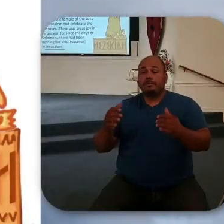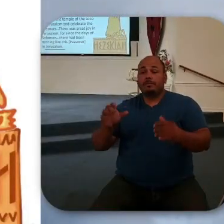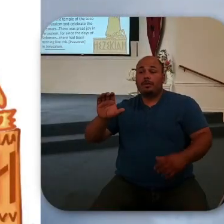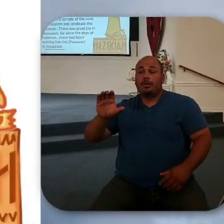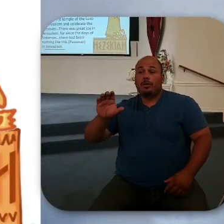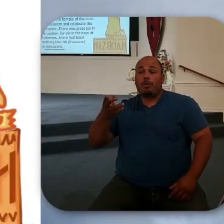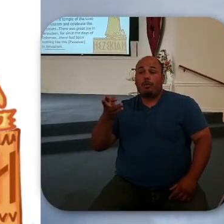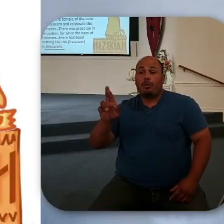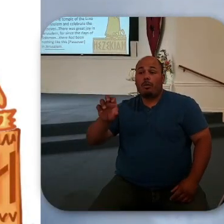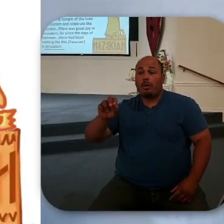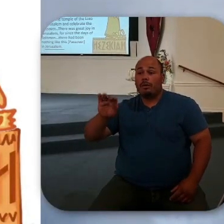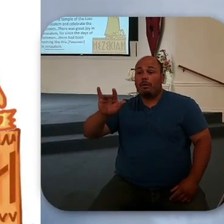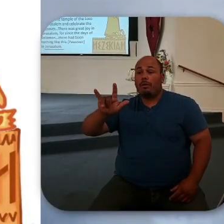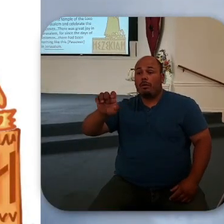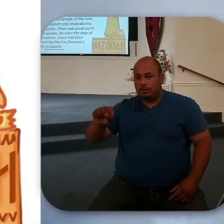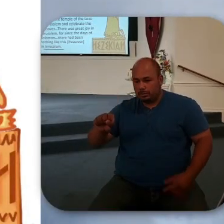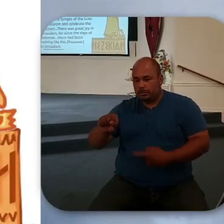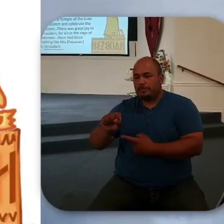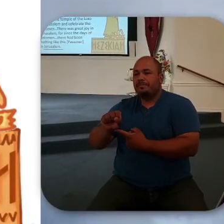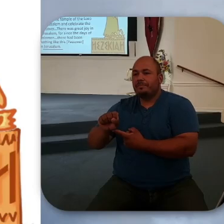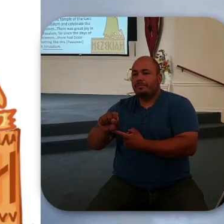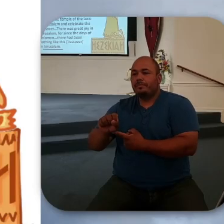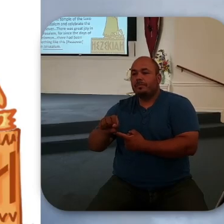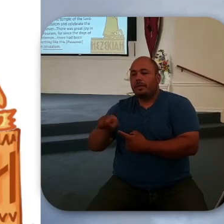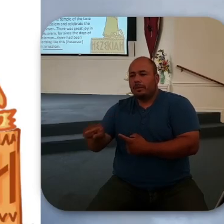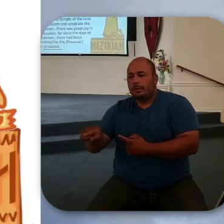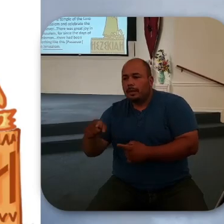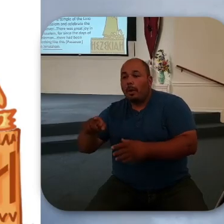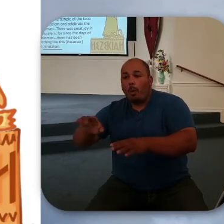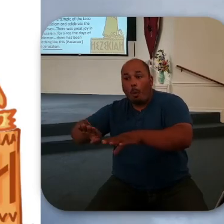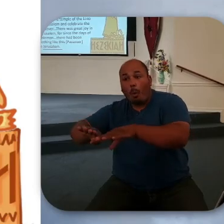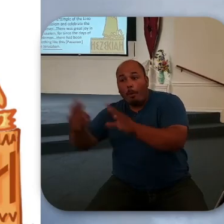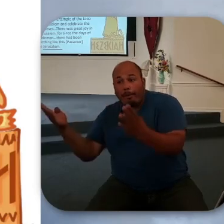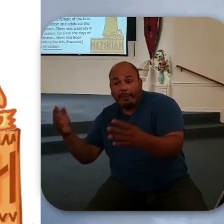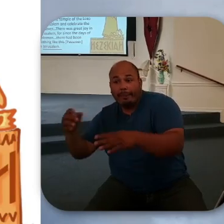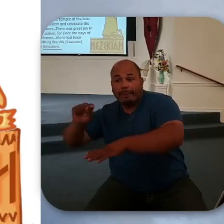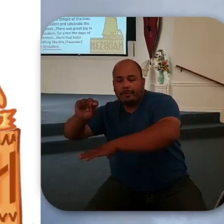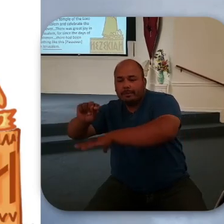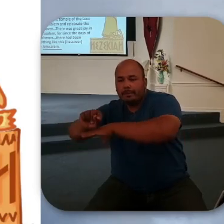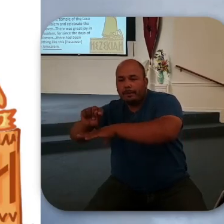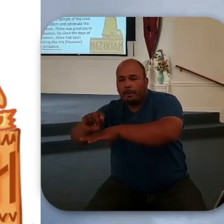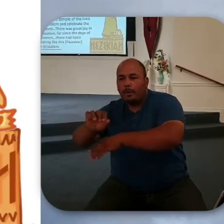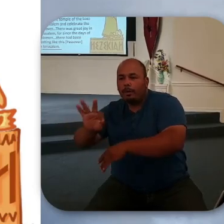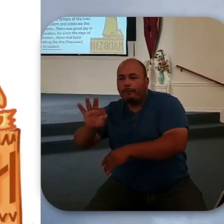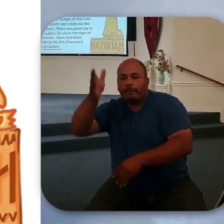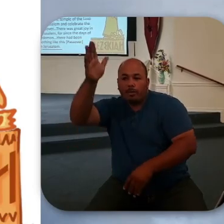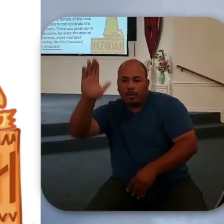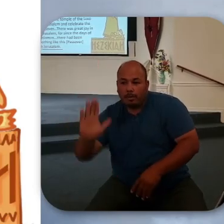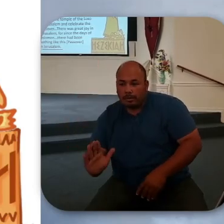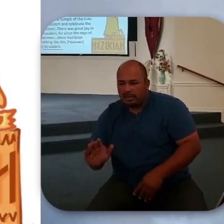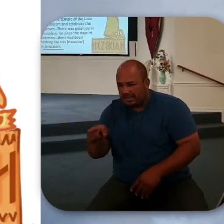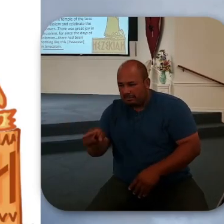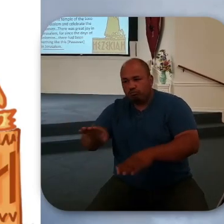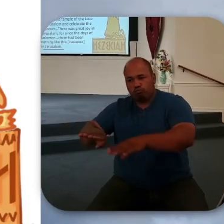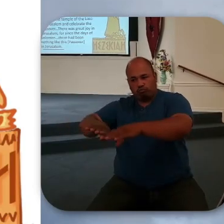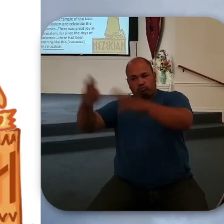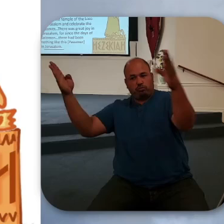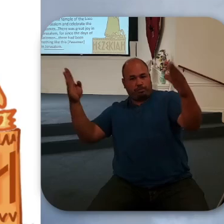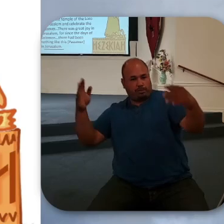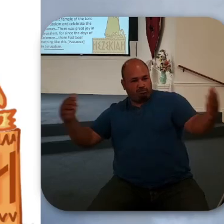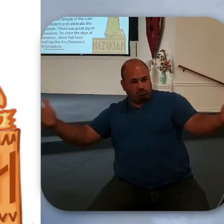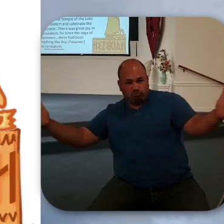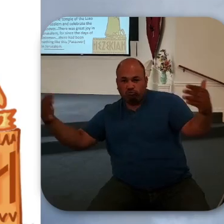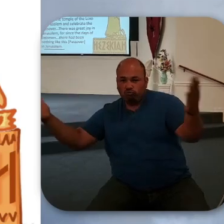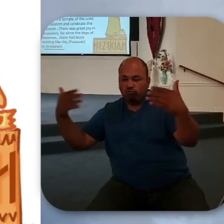his reign, Hezekiah reopened the temple of God. His father had closed it down, but Hezekiah reopened it. And